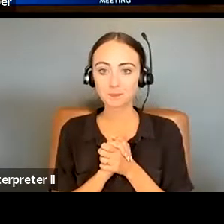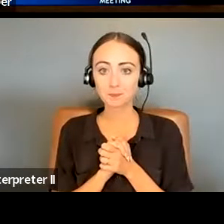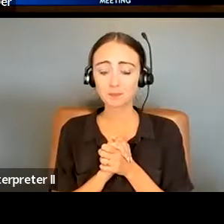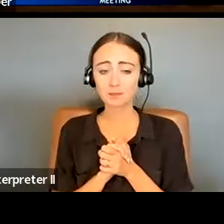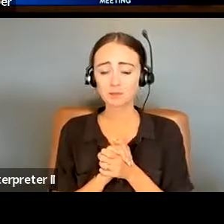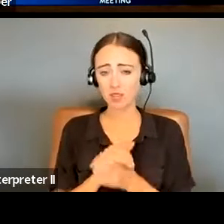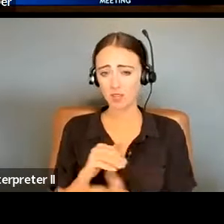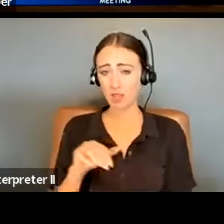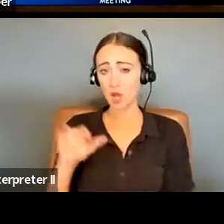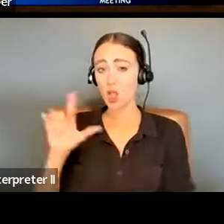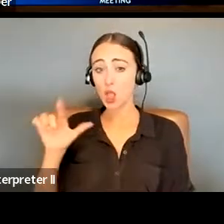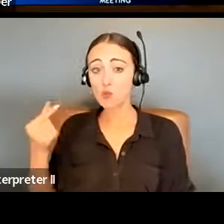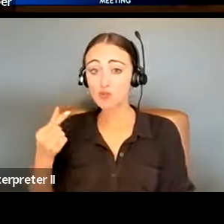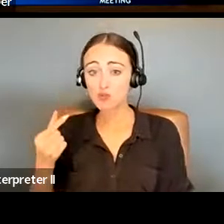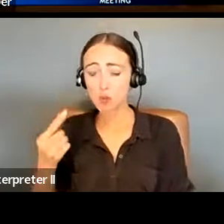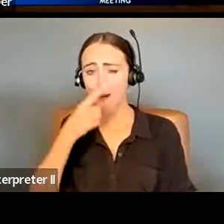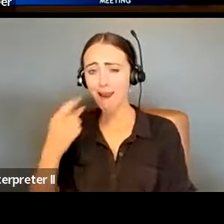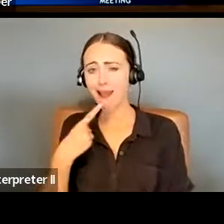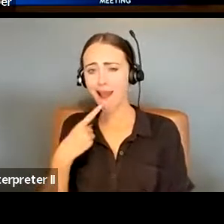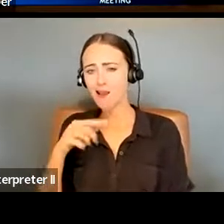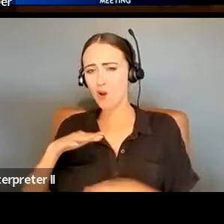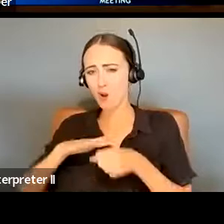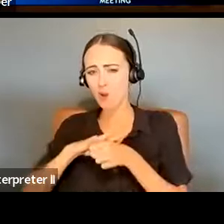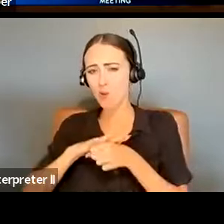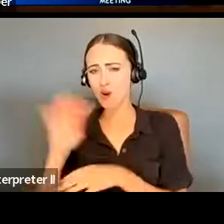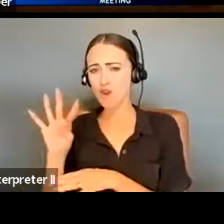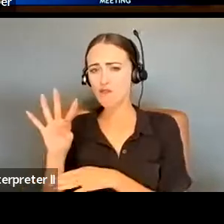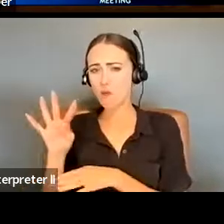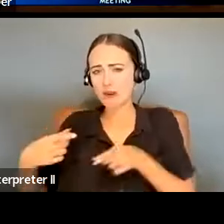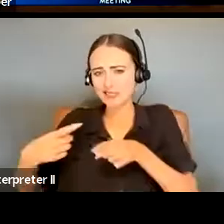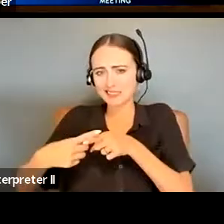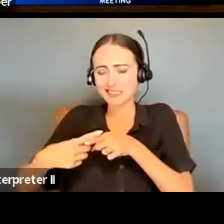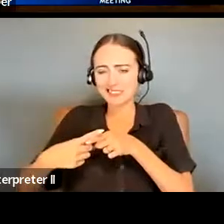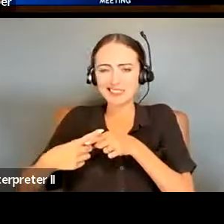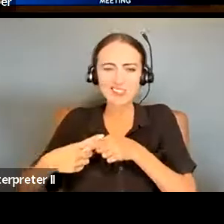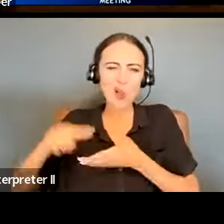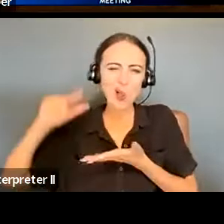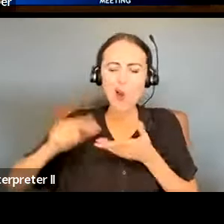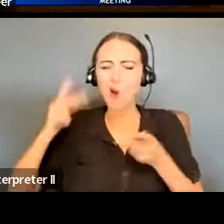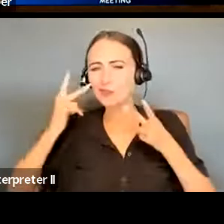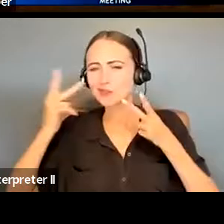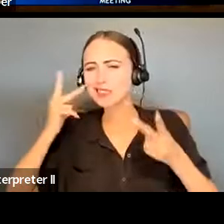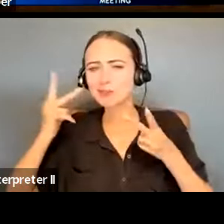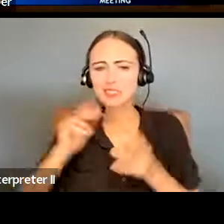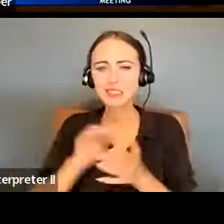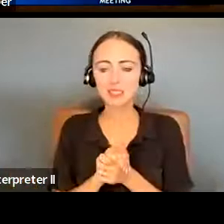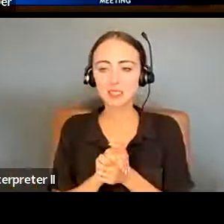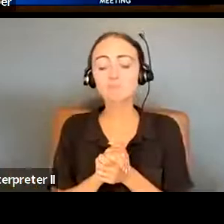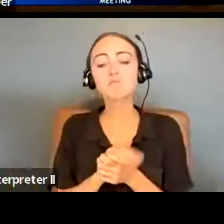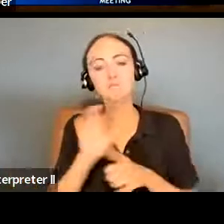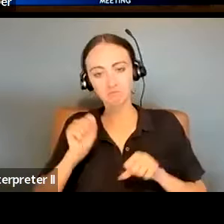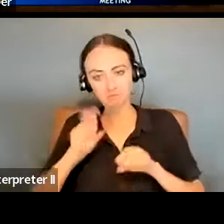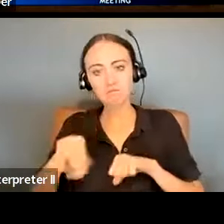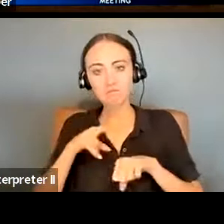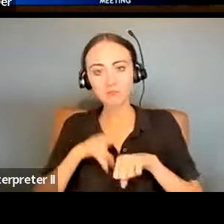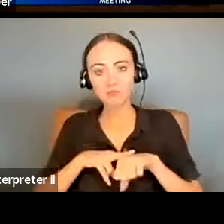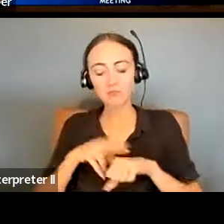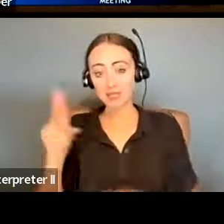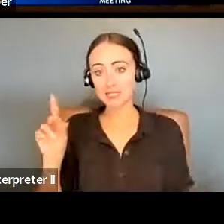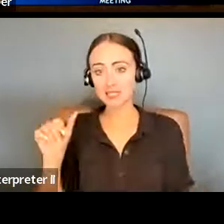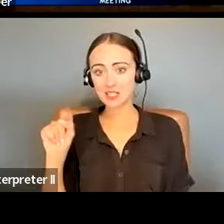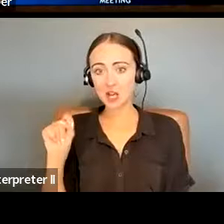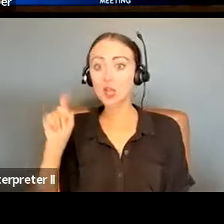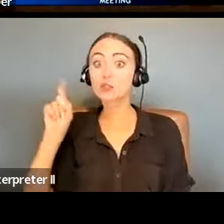Councilmember Louis George asked about Ward 4 intersections that have poor visibility. And yes, of course, DDOT